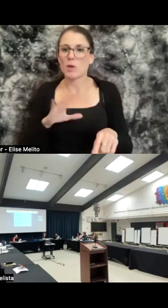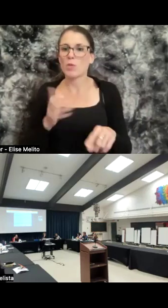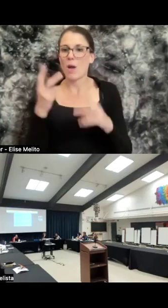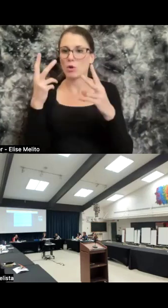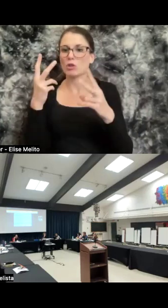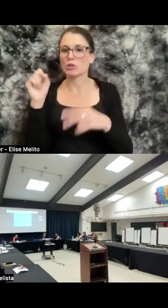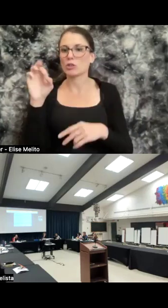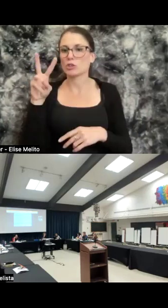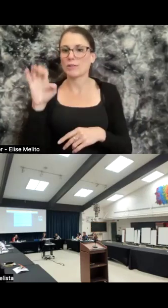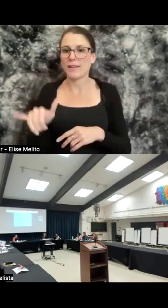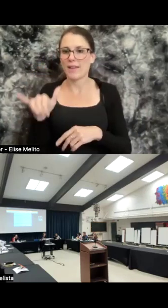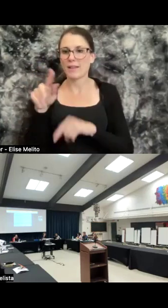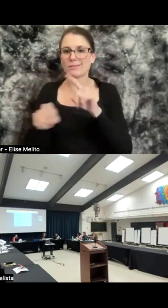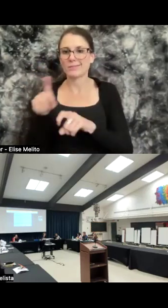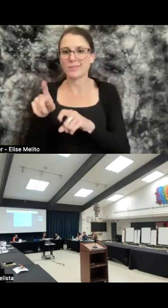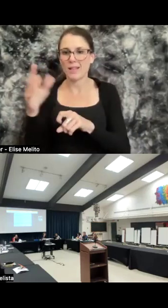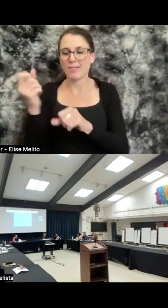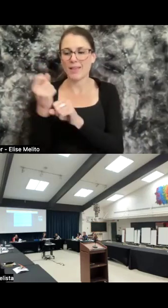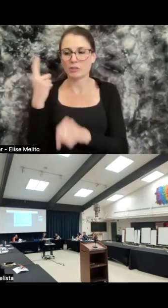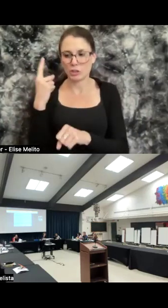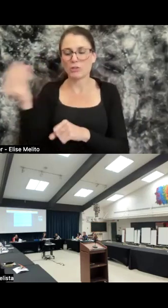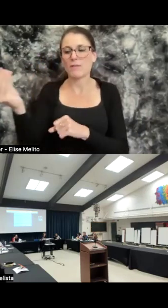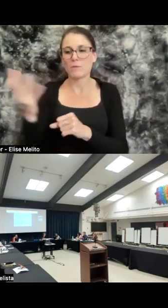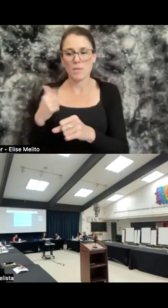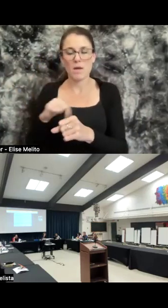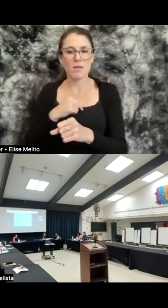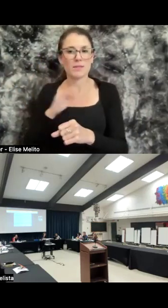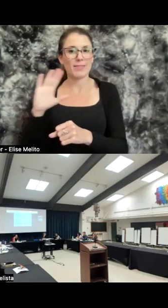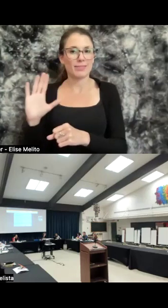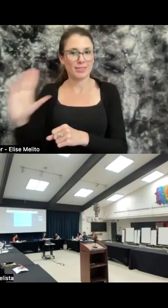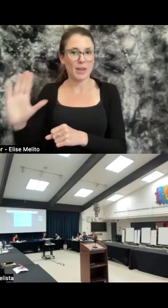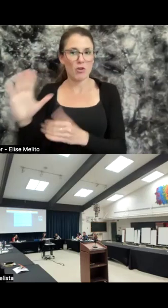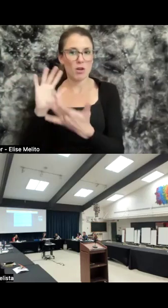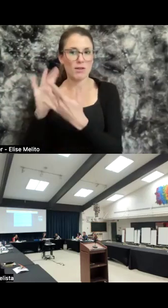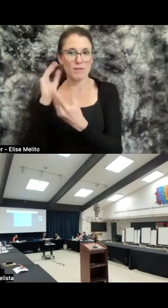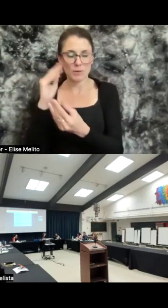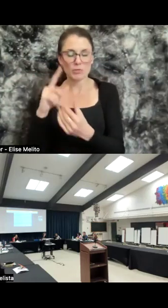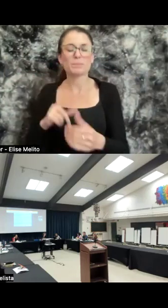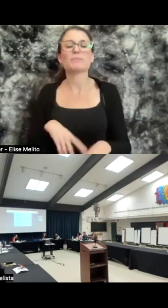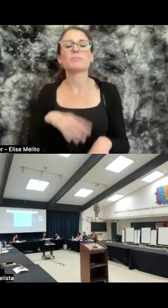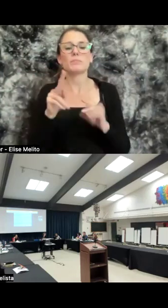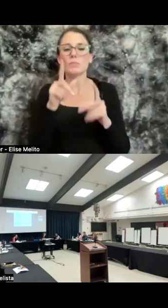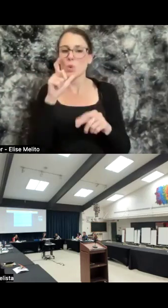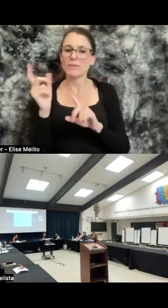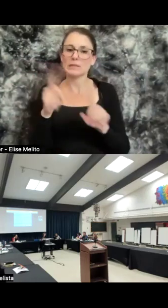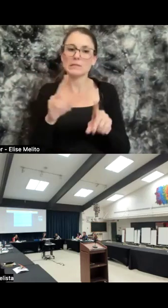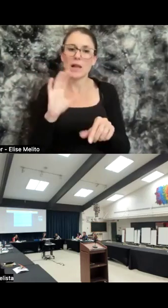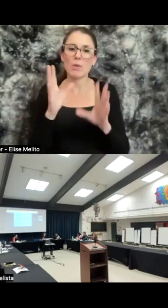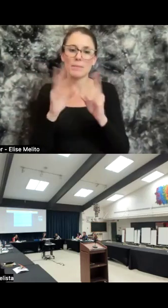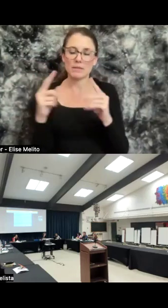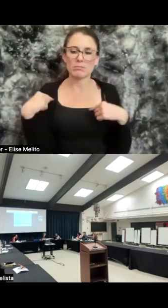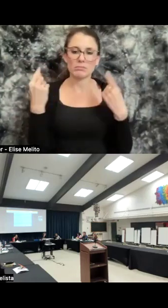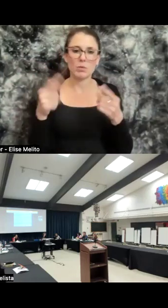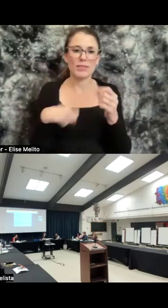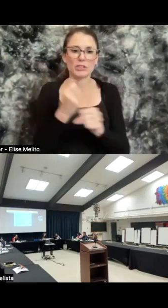last year, who provided their contact information. And then there are people that attended our meetings thus far this year who have expressed an interest